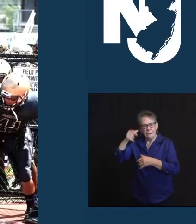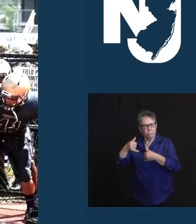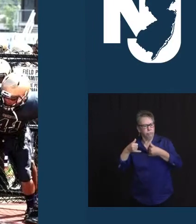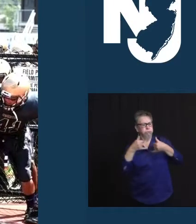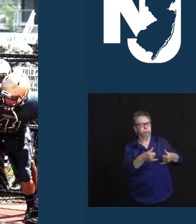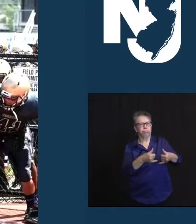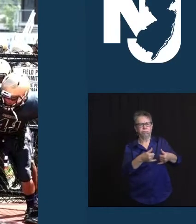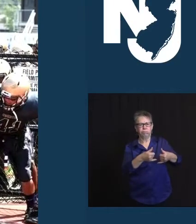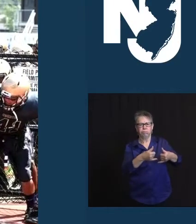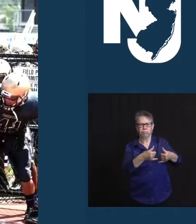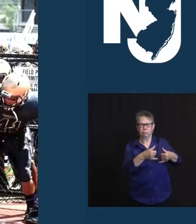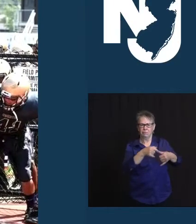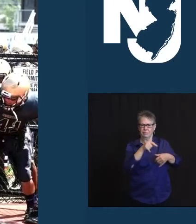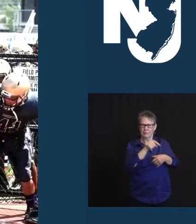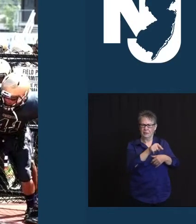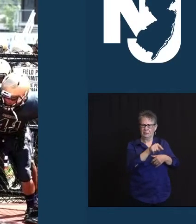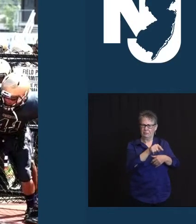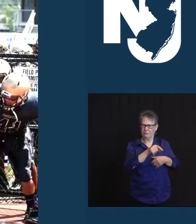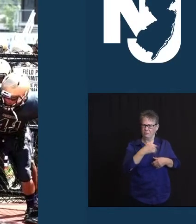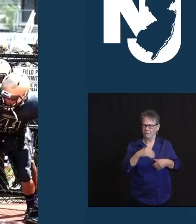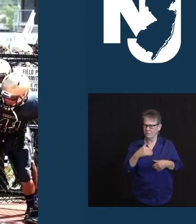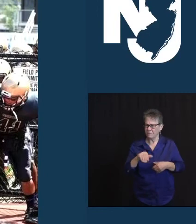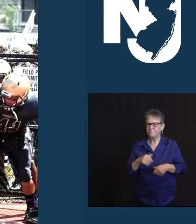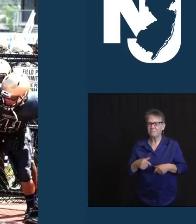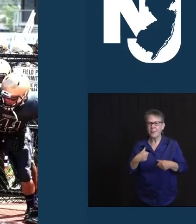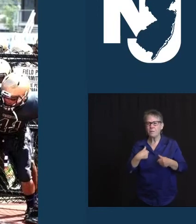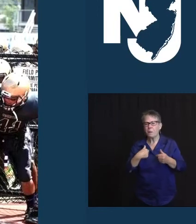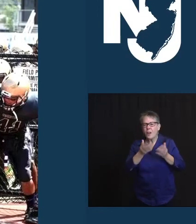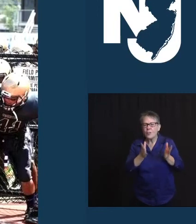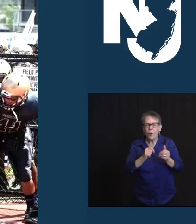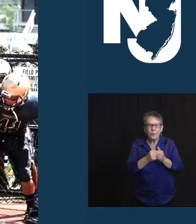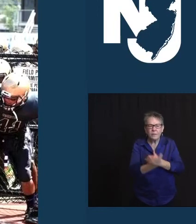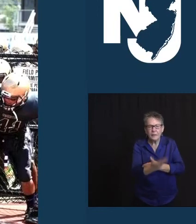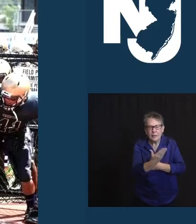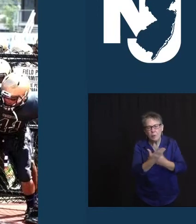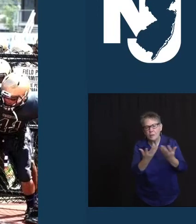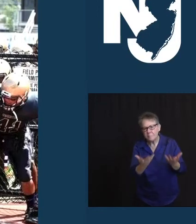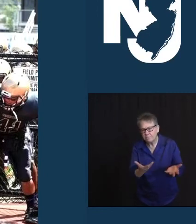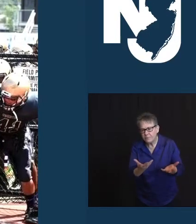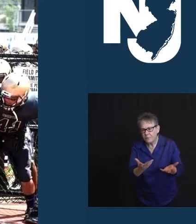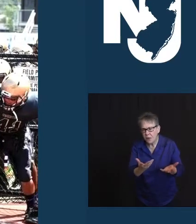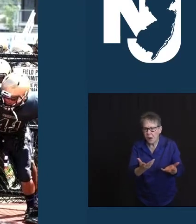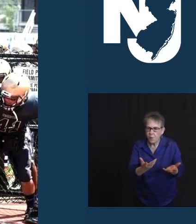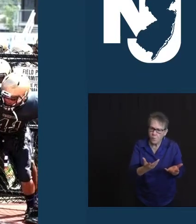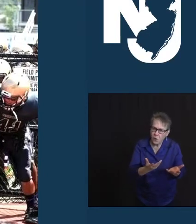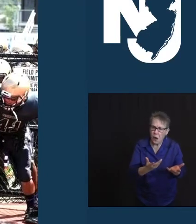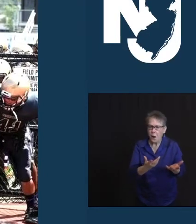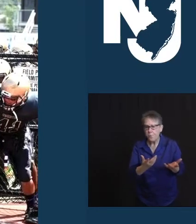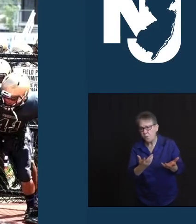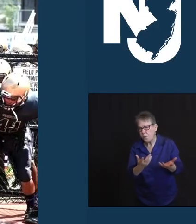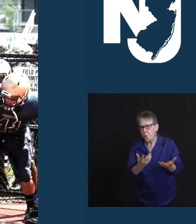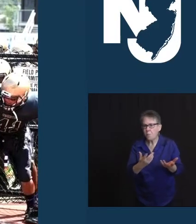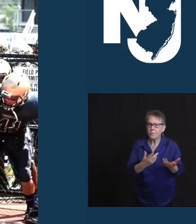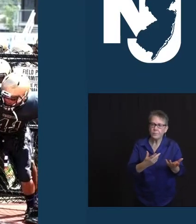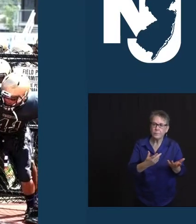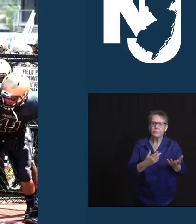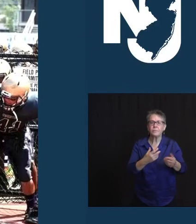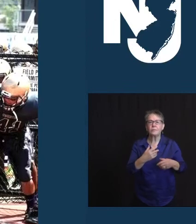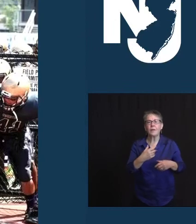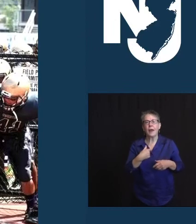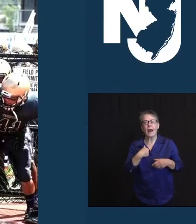all-time greats in this state. I have, as I said, the honor of and privilege of calling Coach Benji Wimberly